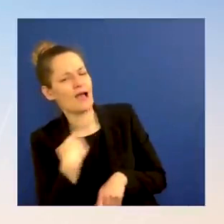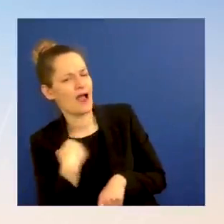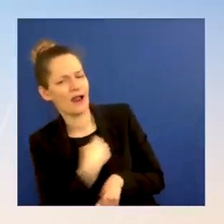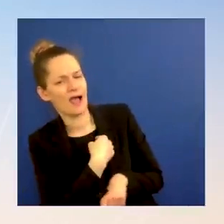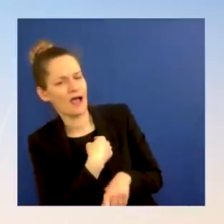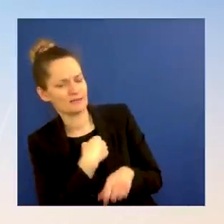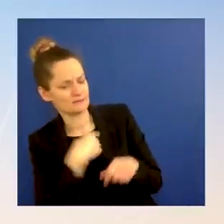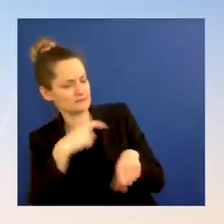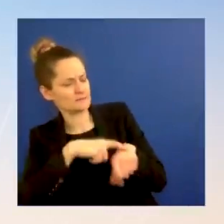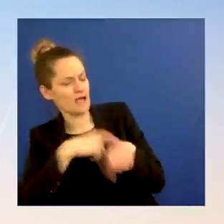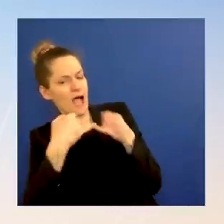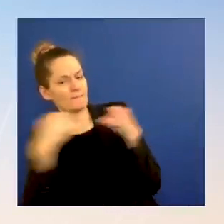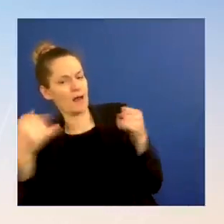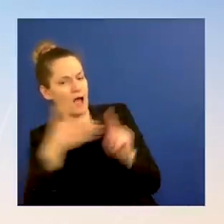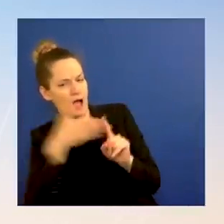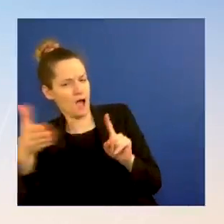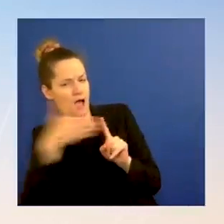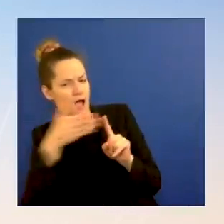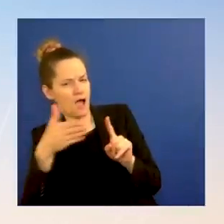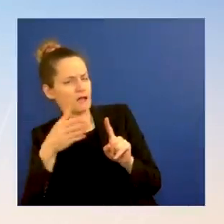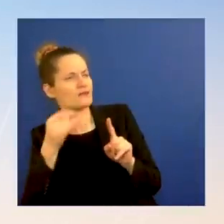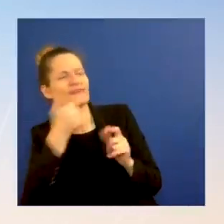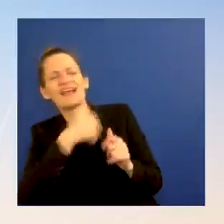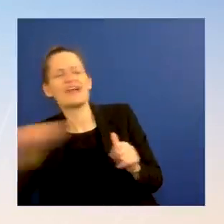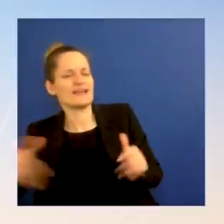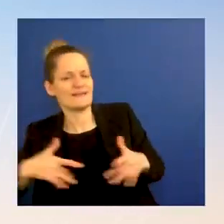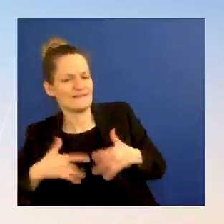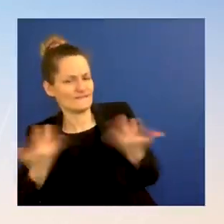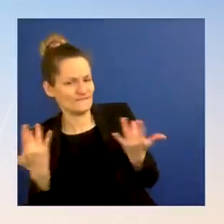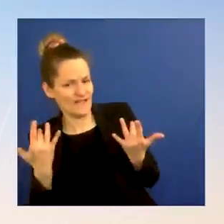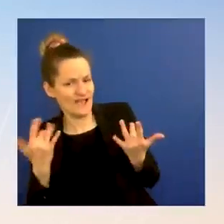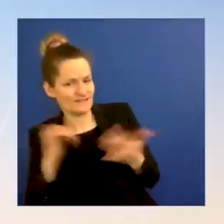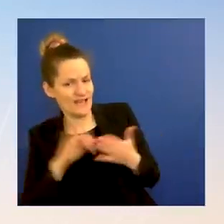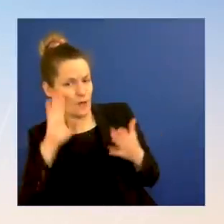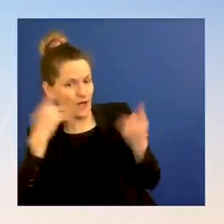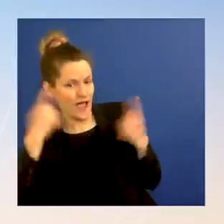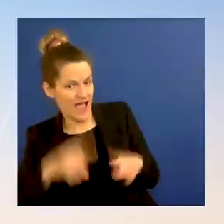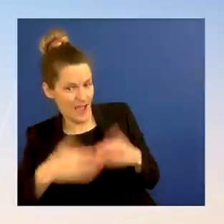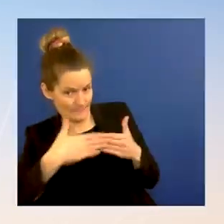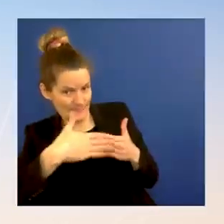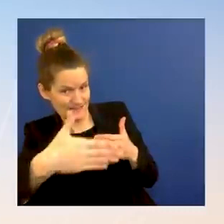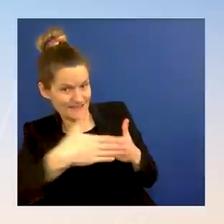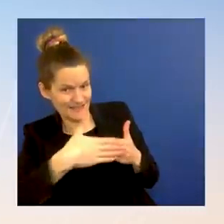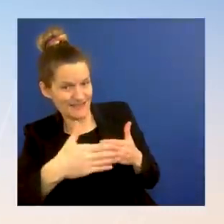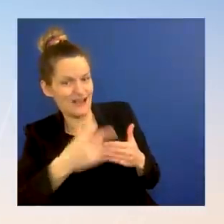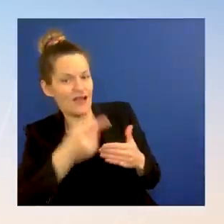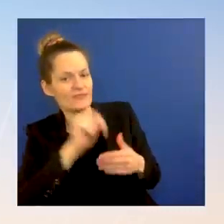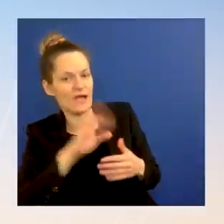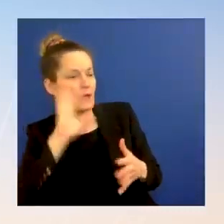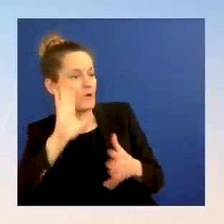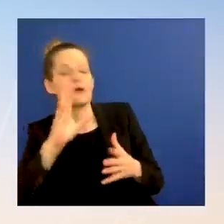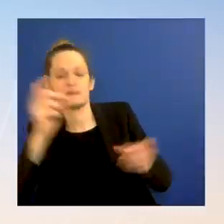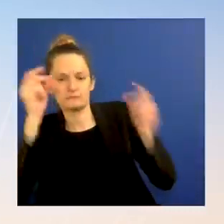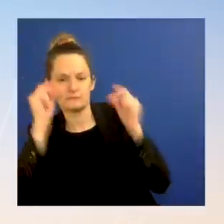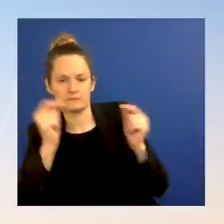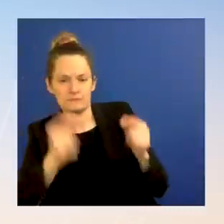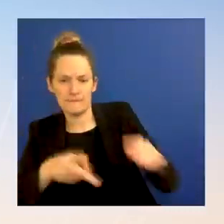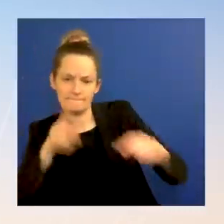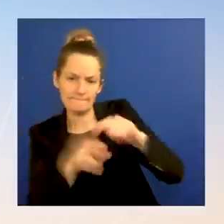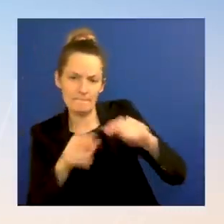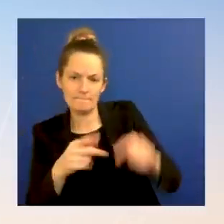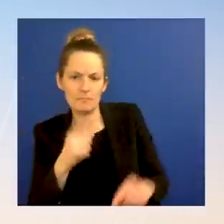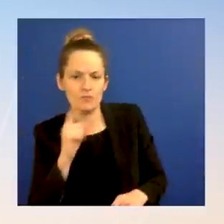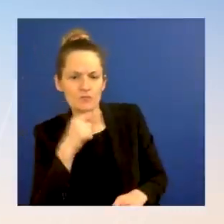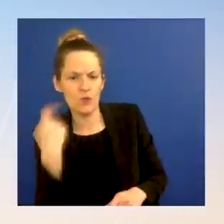regarding Russian oil and any decisions that may be forthcoming? Is that imminent, or is there something that, you know, is there